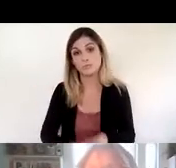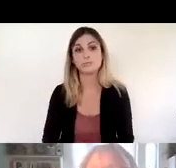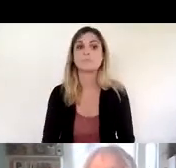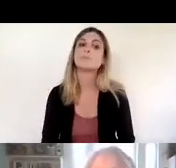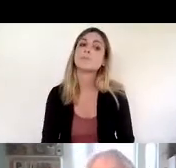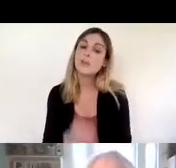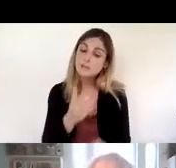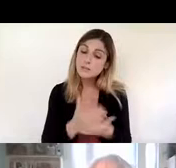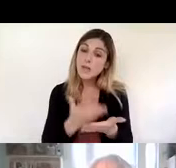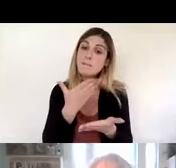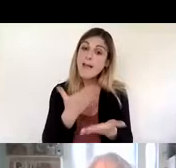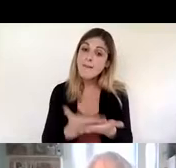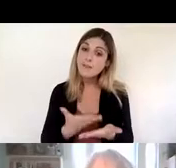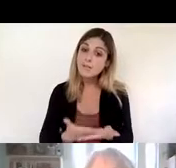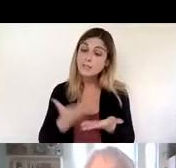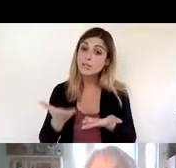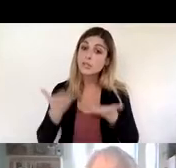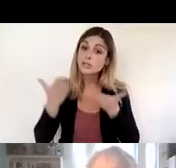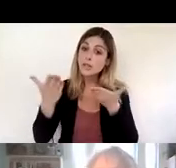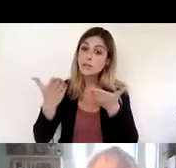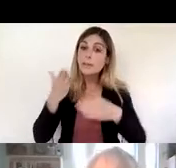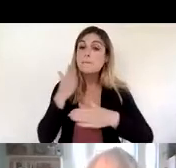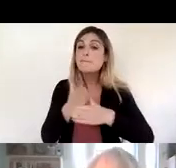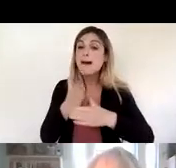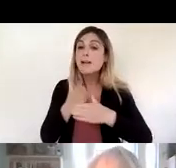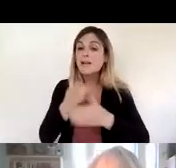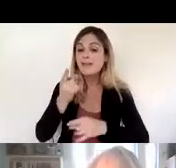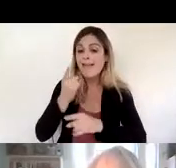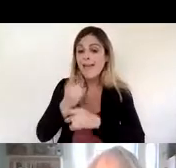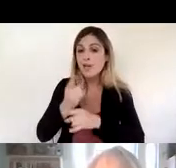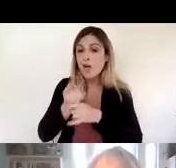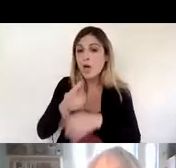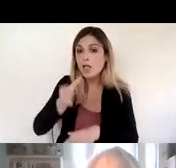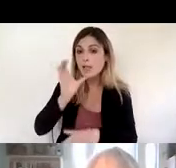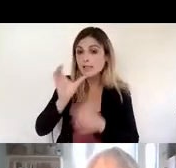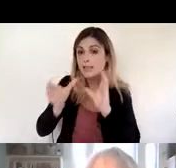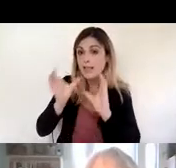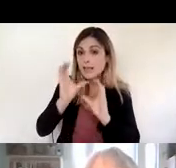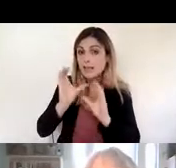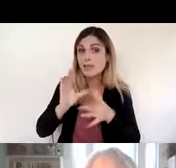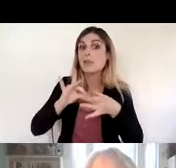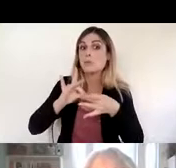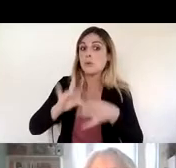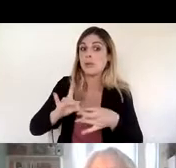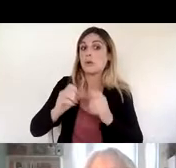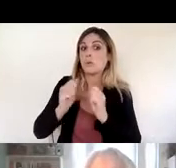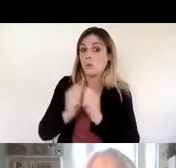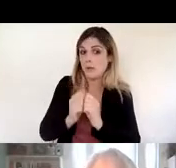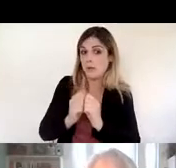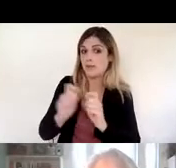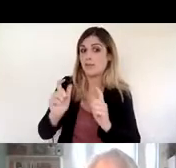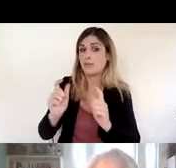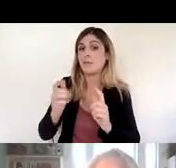Some evidence suggests that moderate alcohol intake is associated with greater bone density in postmenopausal women. but